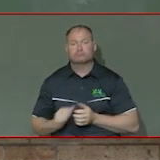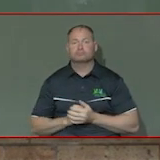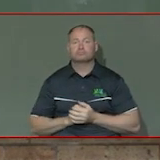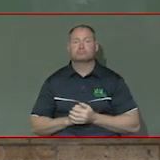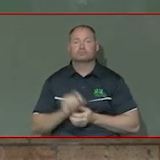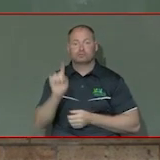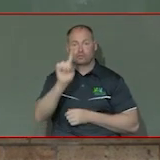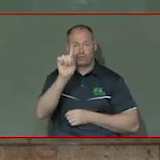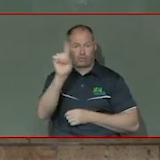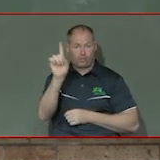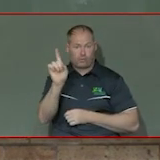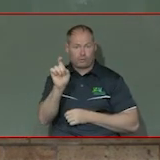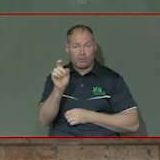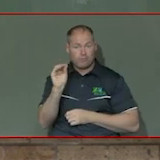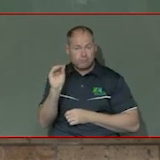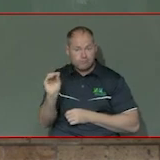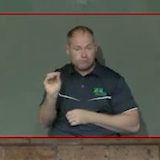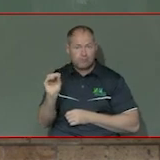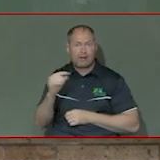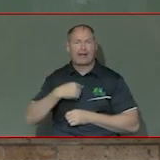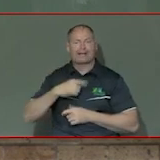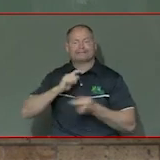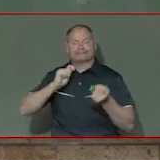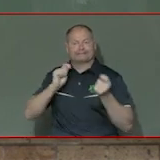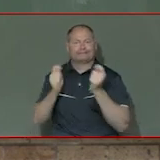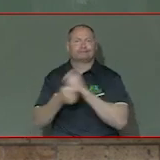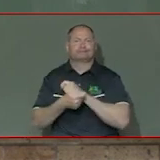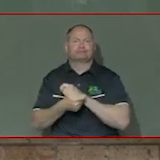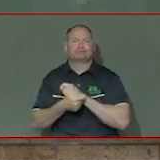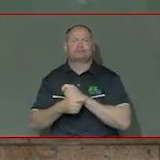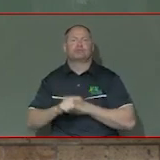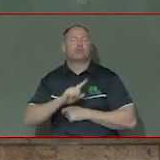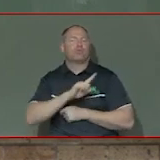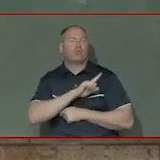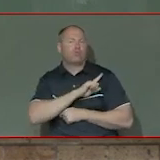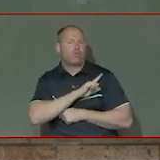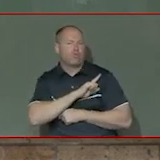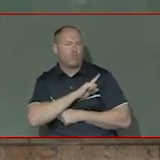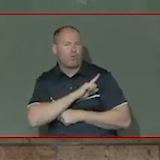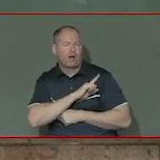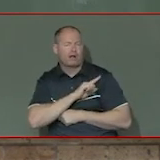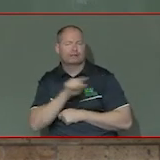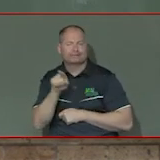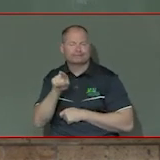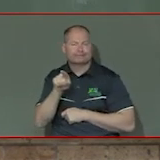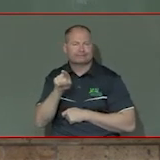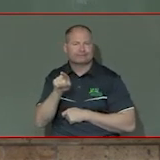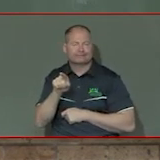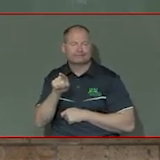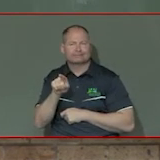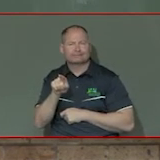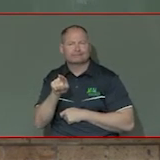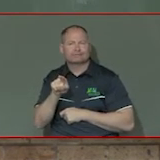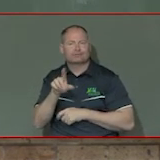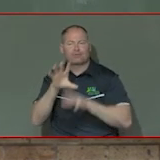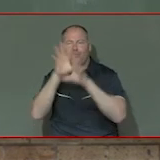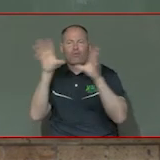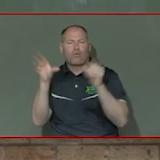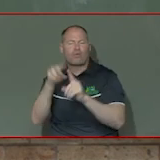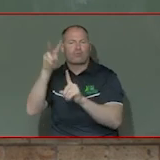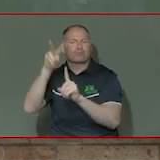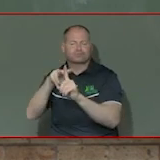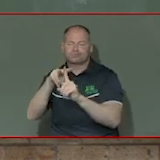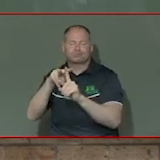was here at the bottom, because the one at the bottom doesn't cover every different type of question. So I've